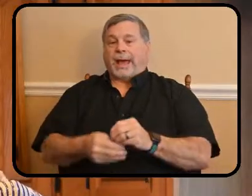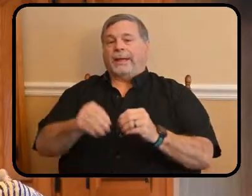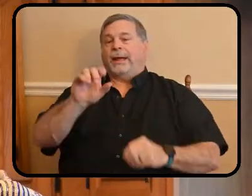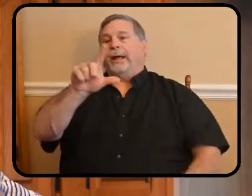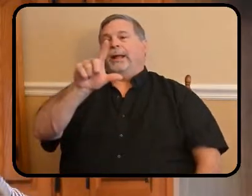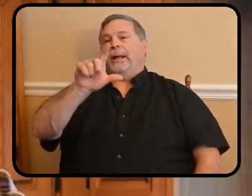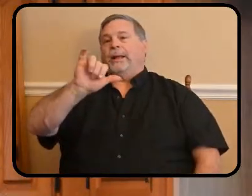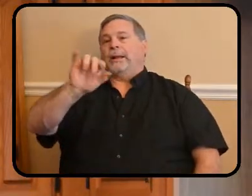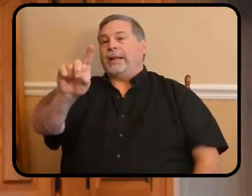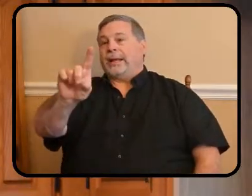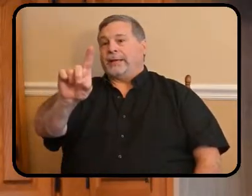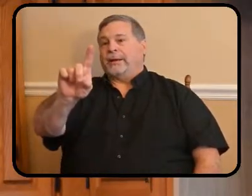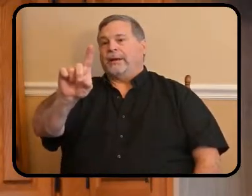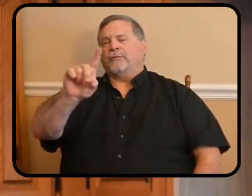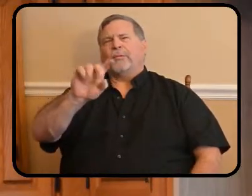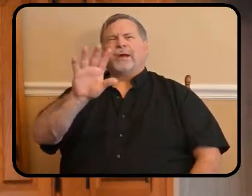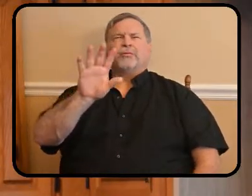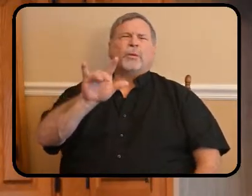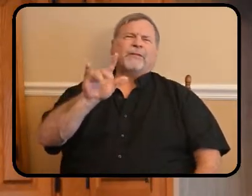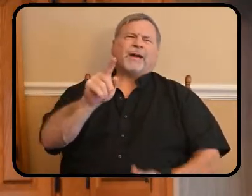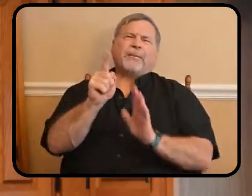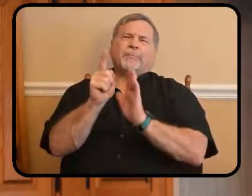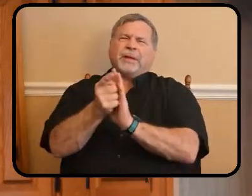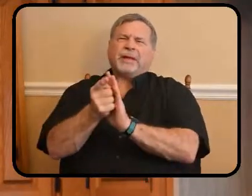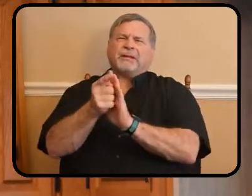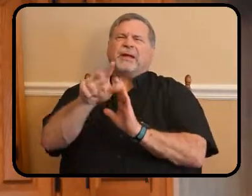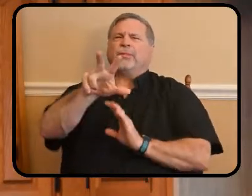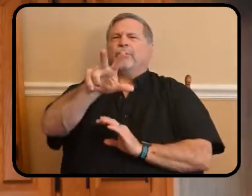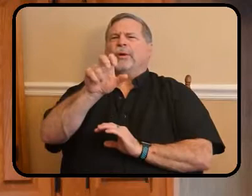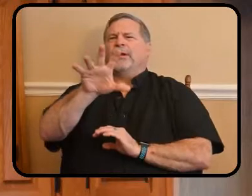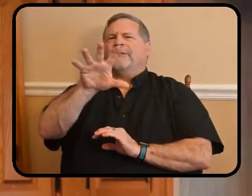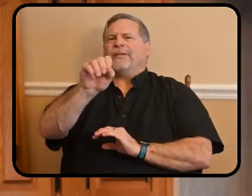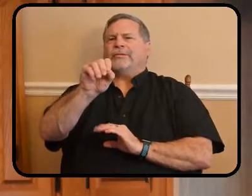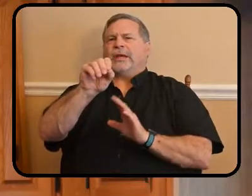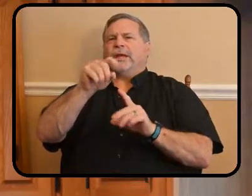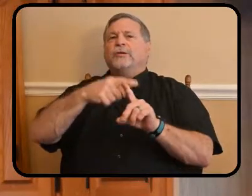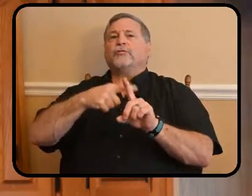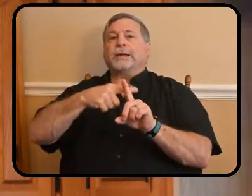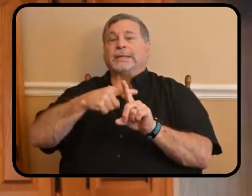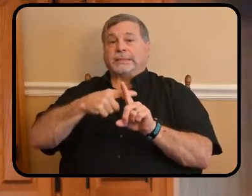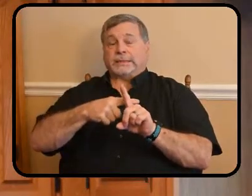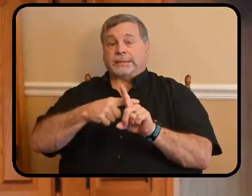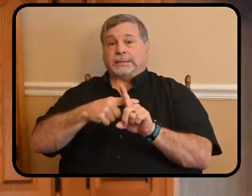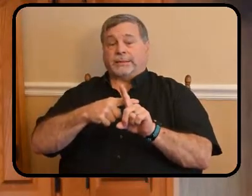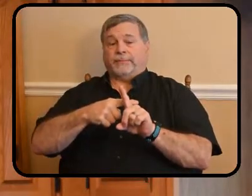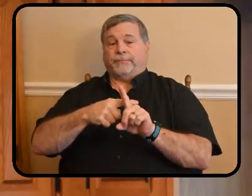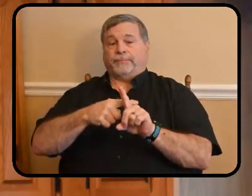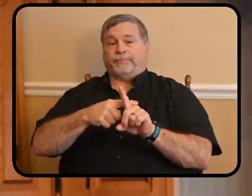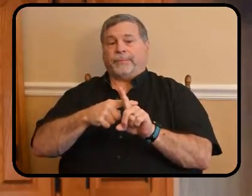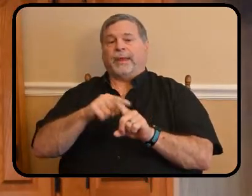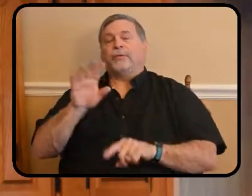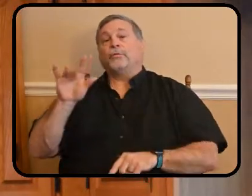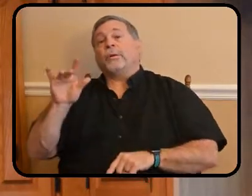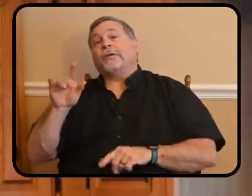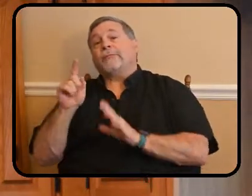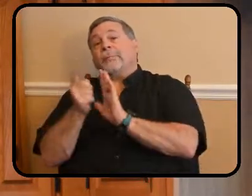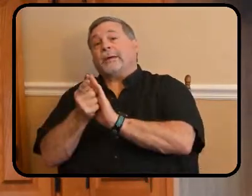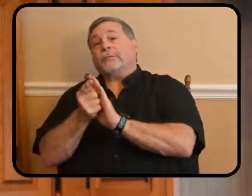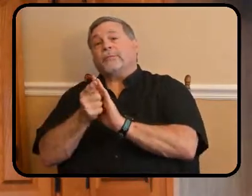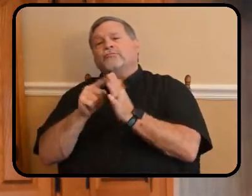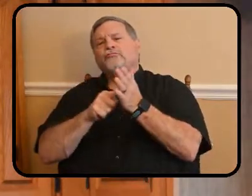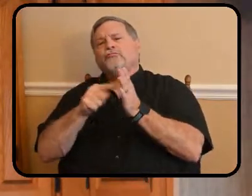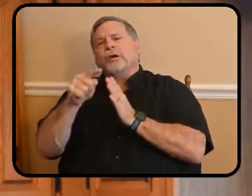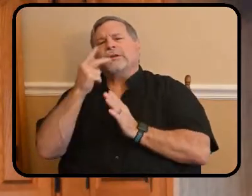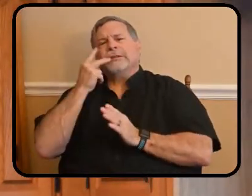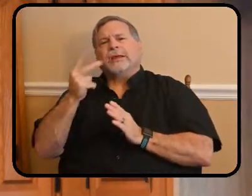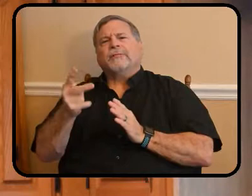in the oven for an additional 25 minutes at 350 degrees. Now, at 25 minutes, we're going to check and see if it's loose.